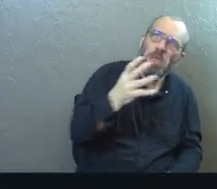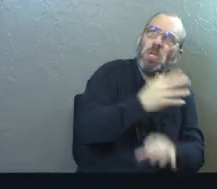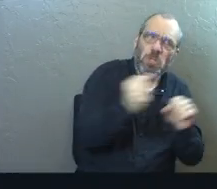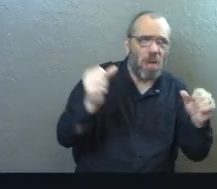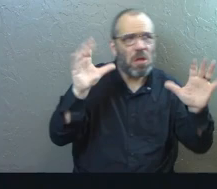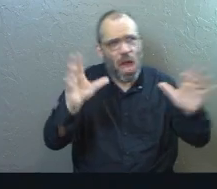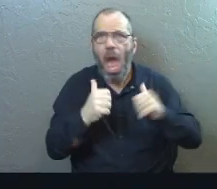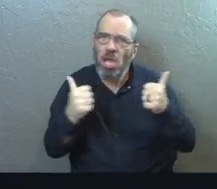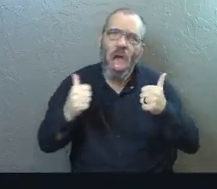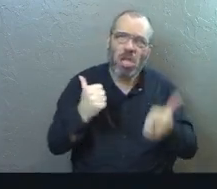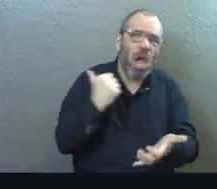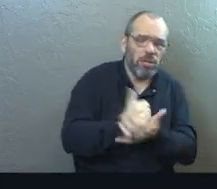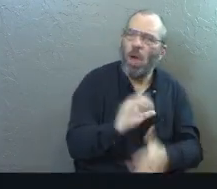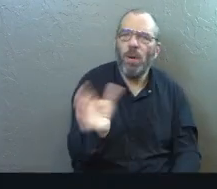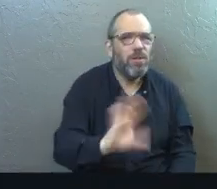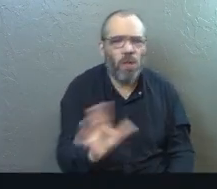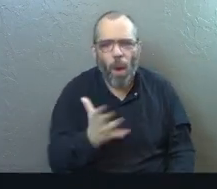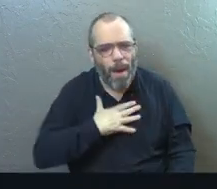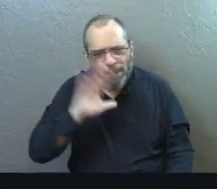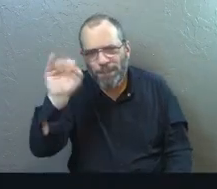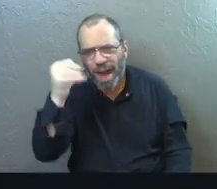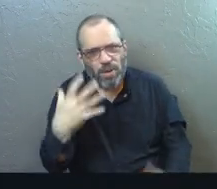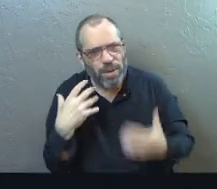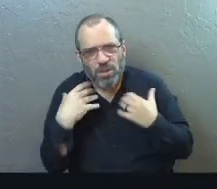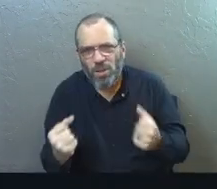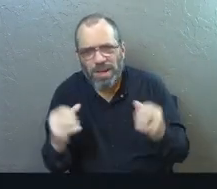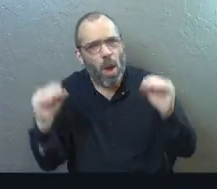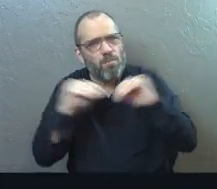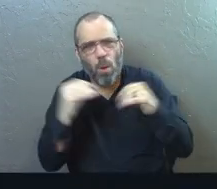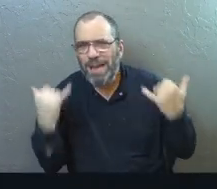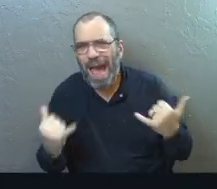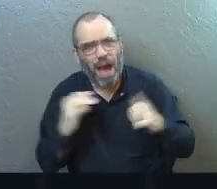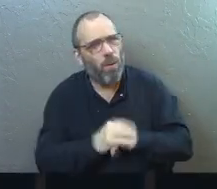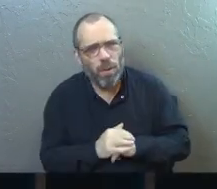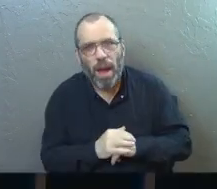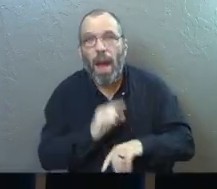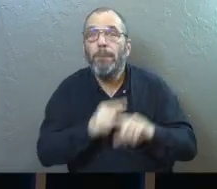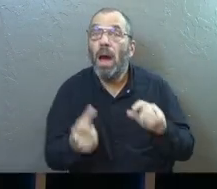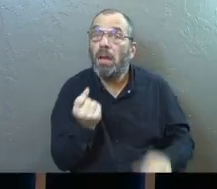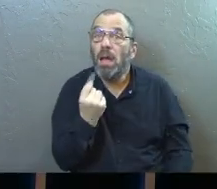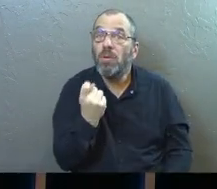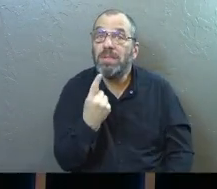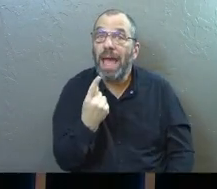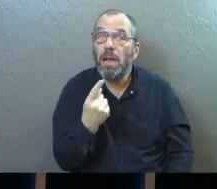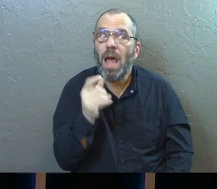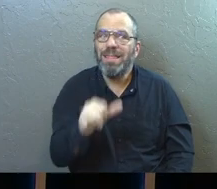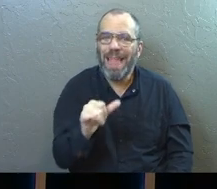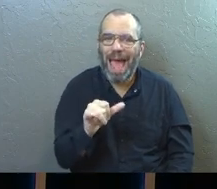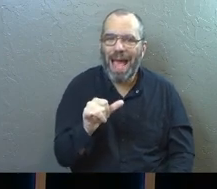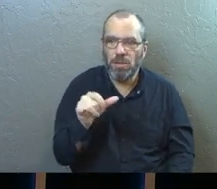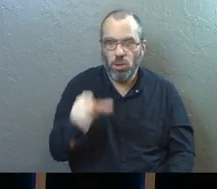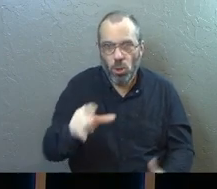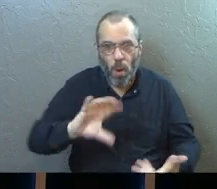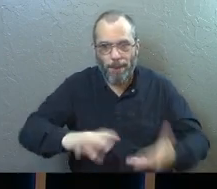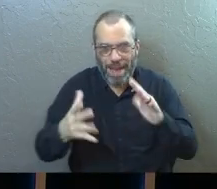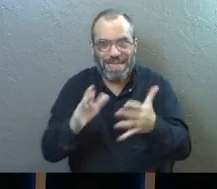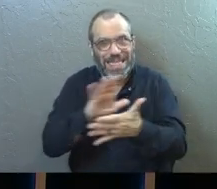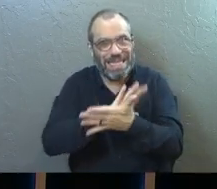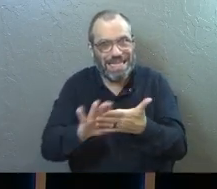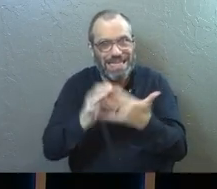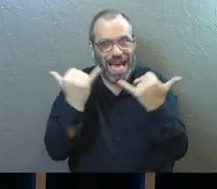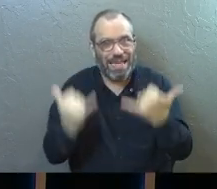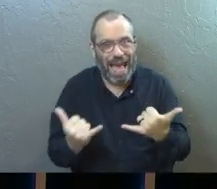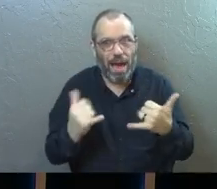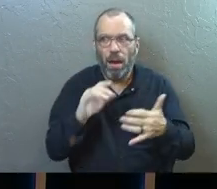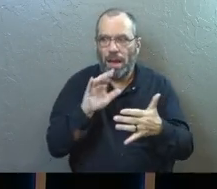saved me in eternity. It's like, God's like, you don't understand. My grace is so mighty. I've got so much for you right now. But you got to understand that there's also a mess that needs to be cleaned up right now.